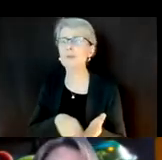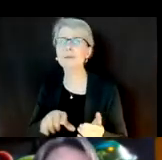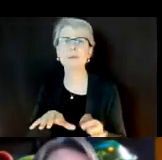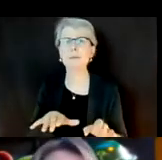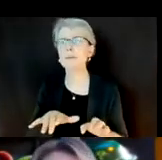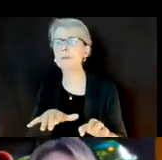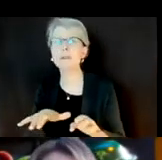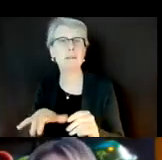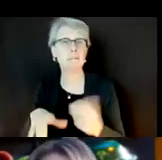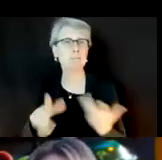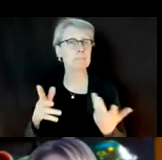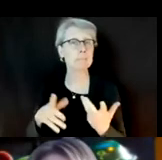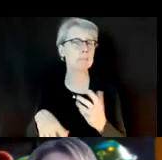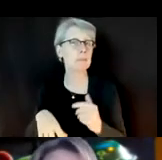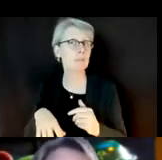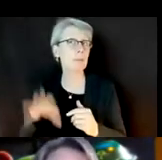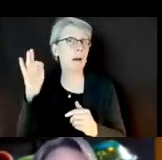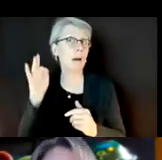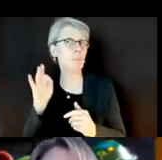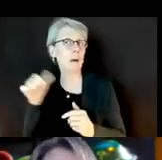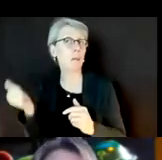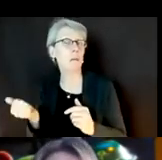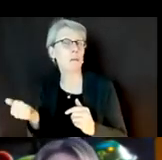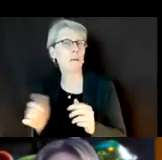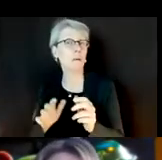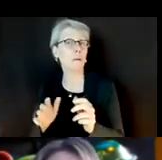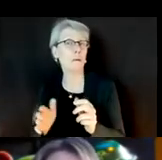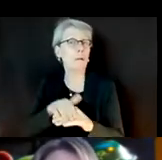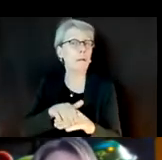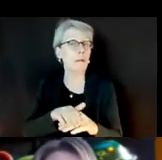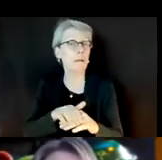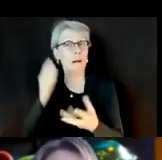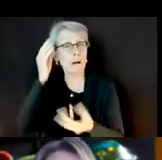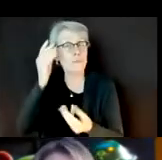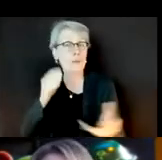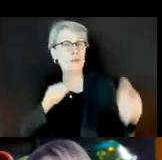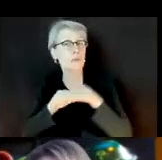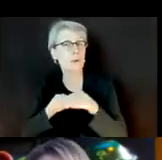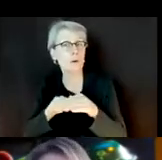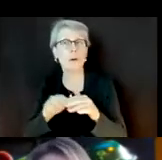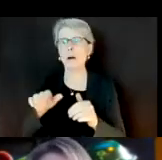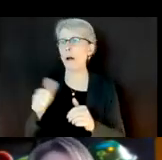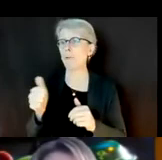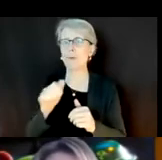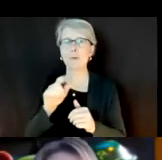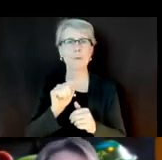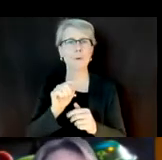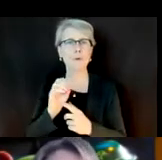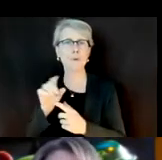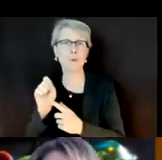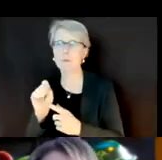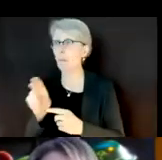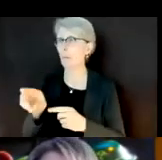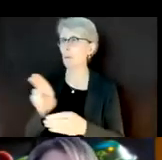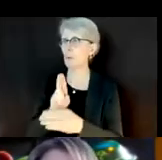maybe creating supplemental content or other assets that you can use as part of an overall sort of promotional and